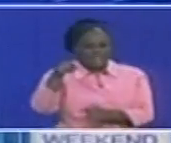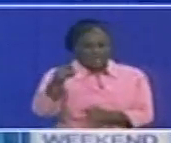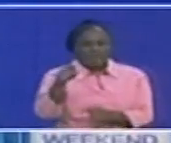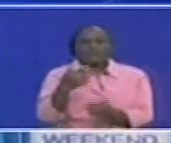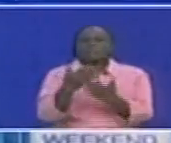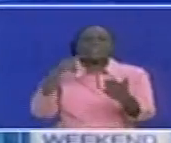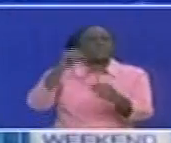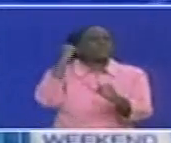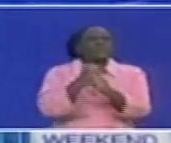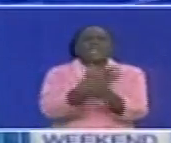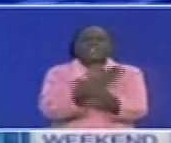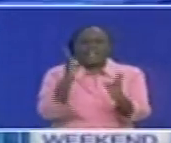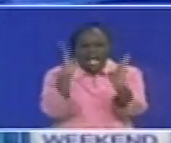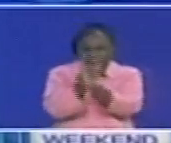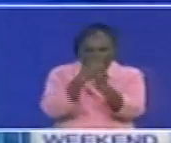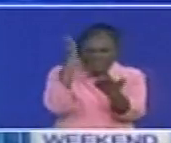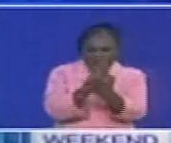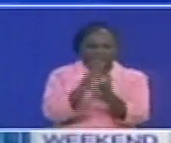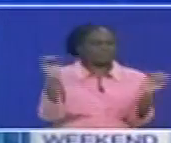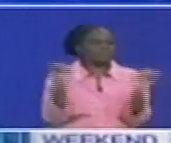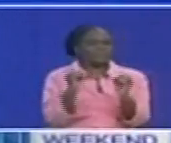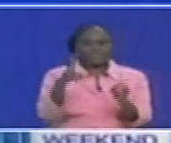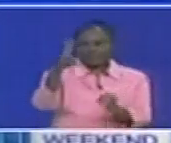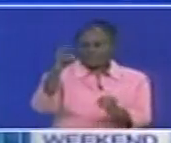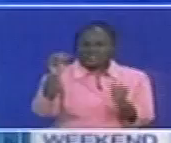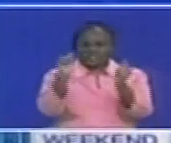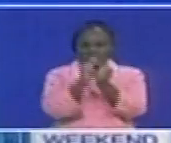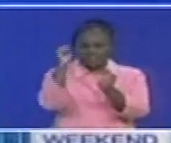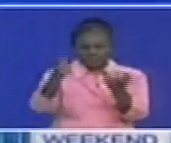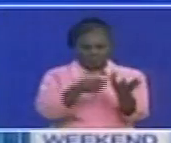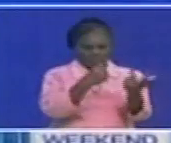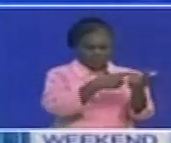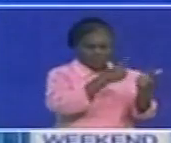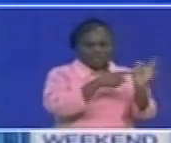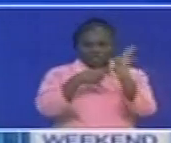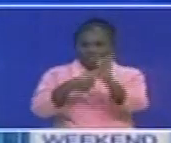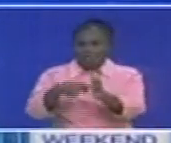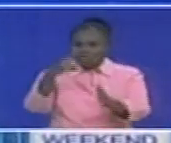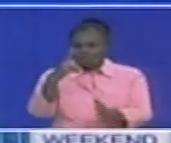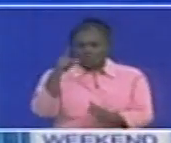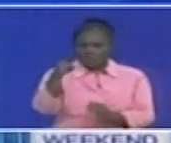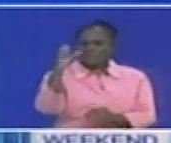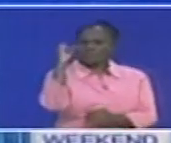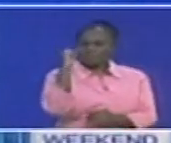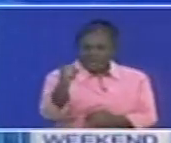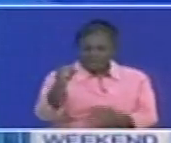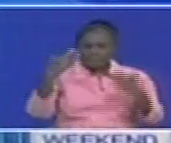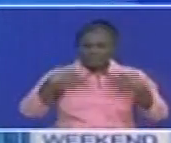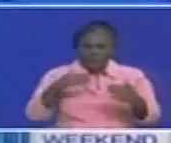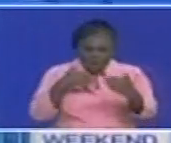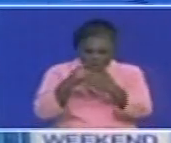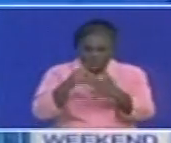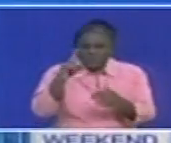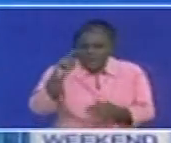not doing anything to hide that fact. 2010 statistics show that 2.5% of Kenyans, that's about 1